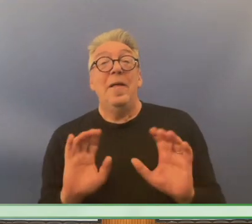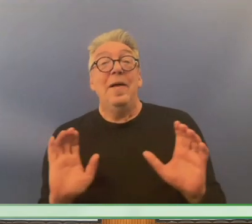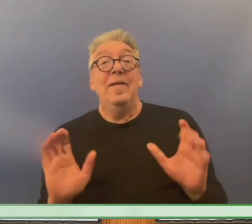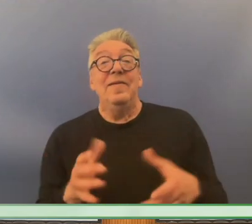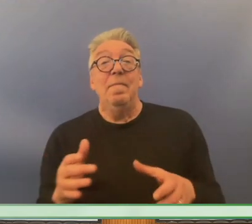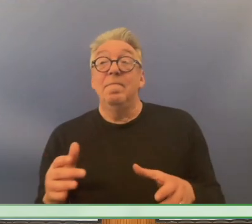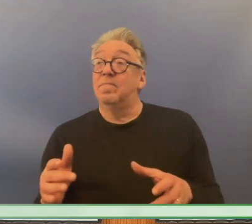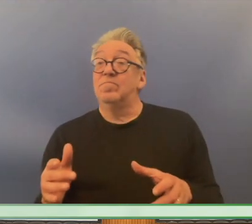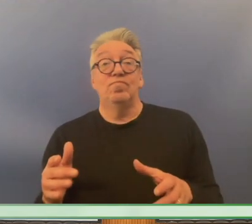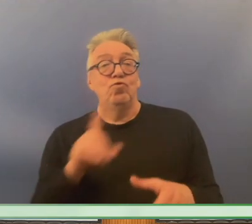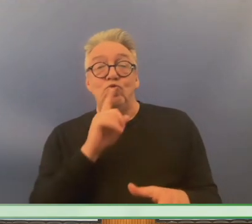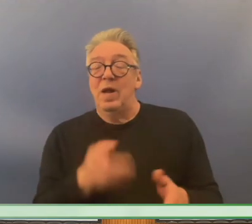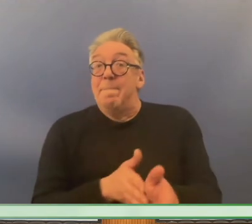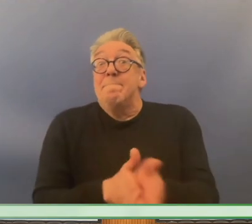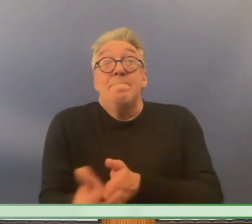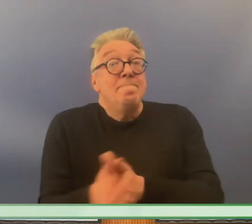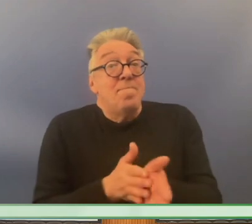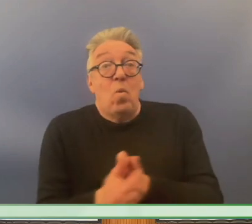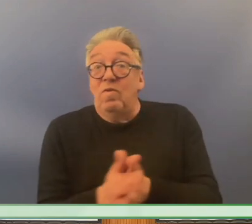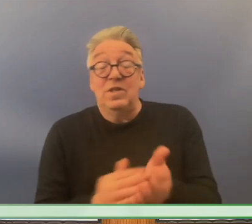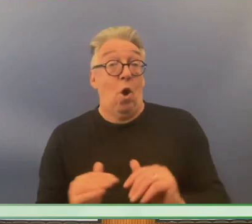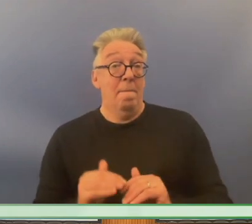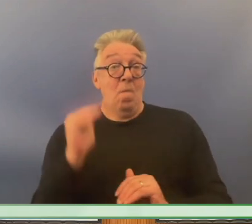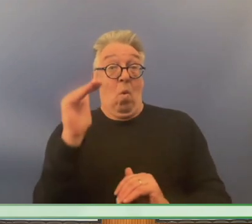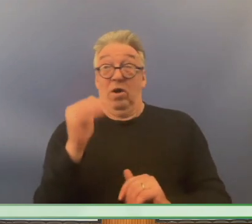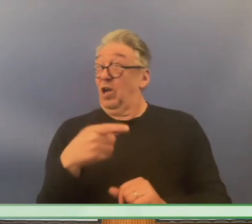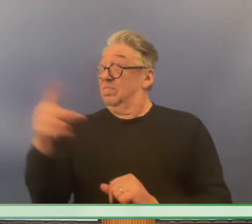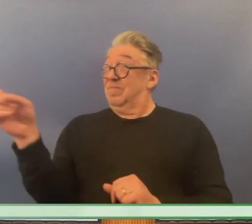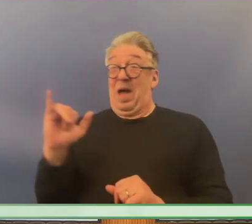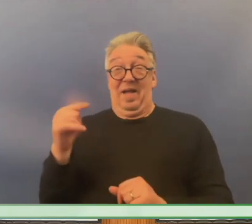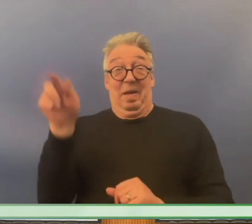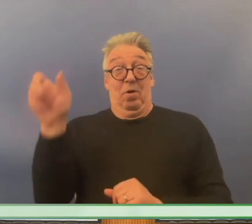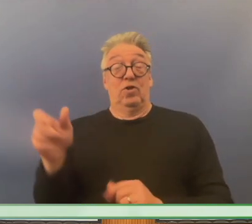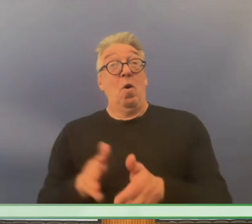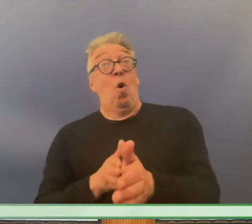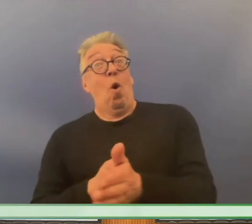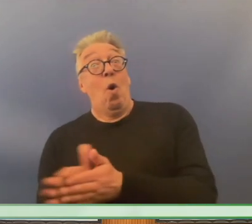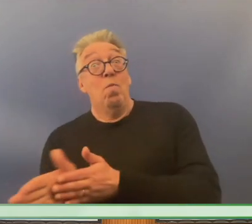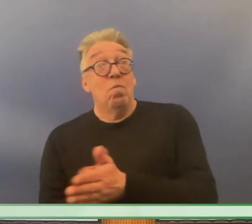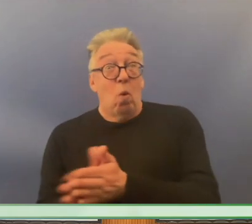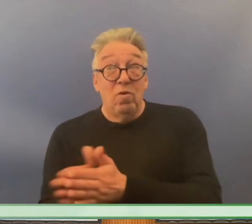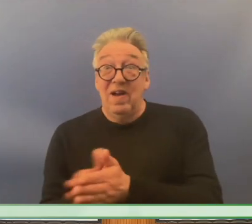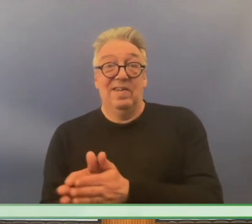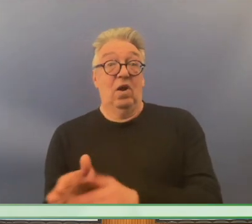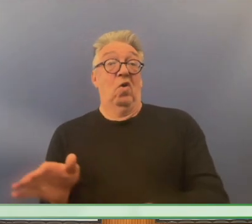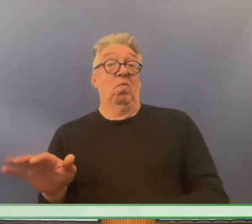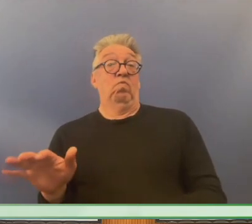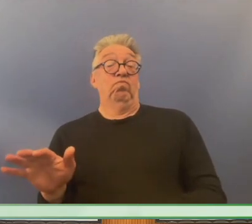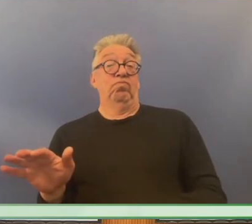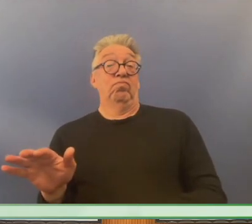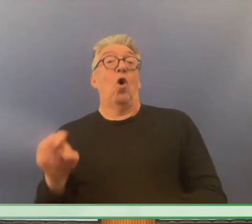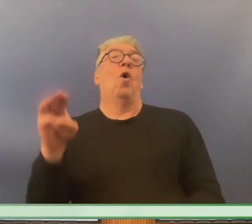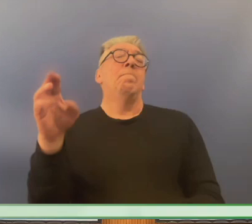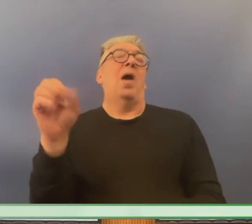dare to say that more motivated than the average IT person at an average company. Microsoft obviously excluded.